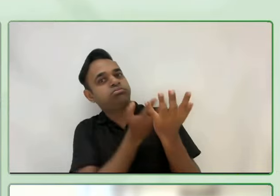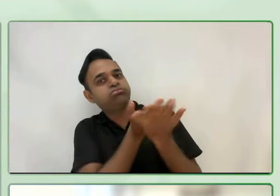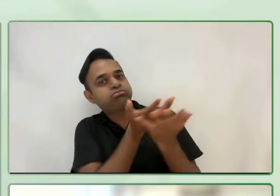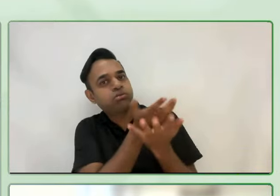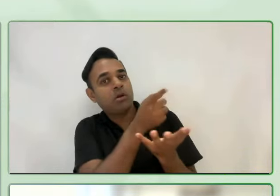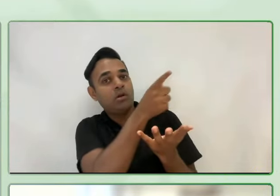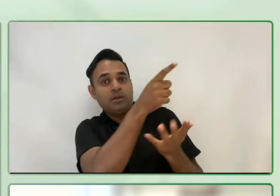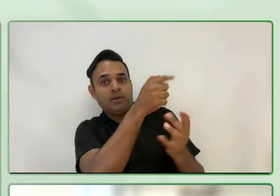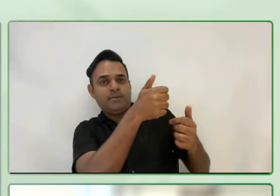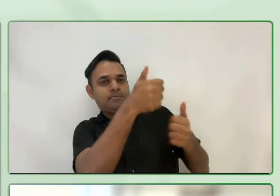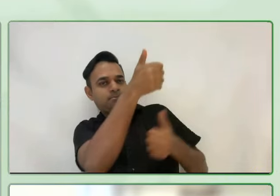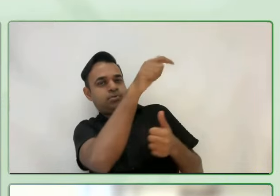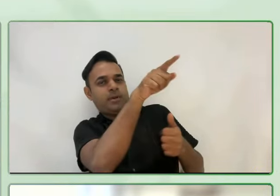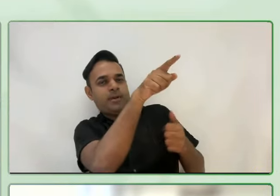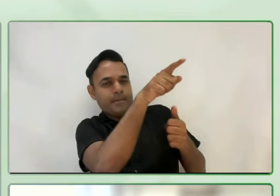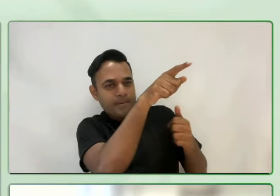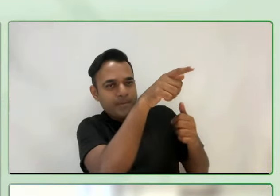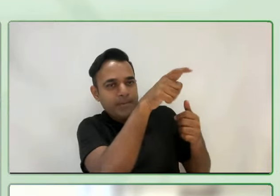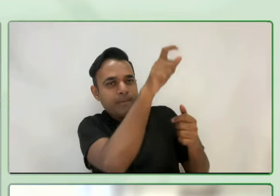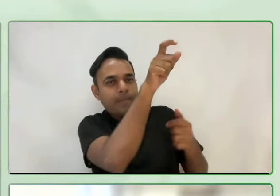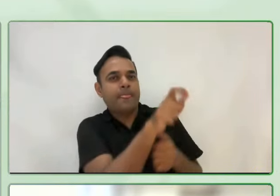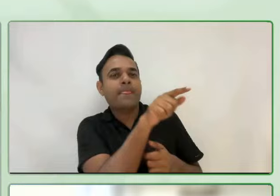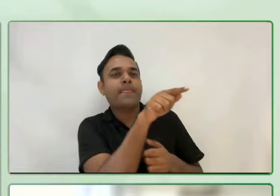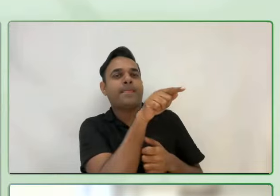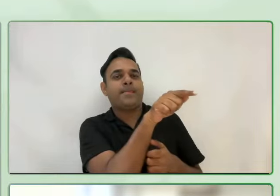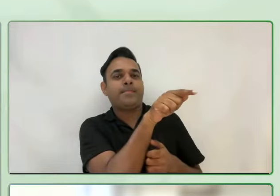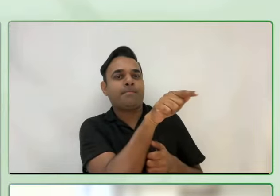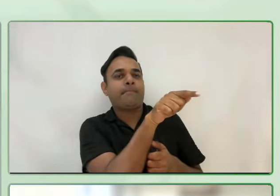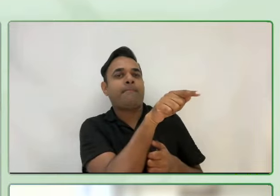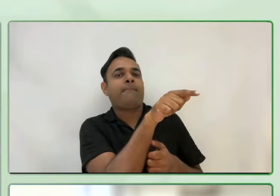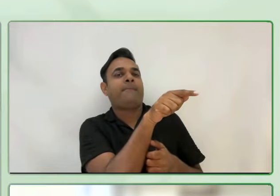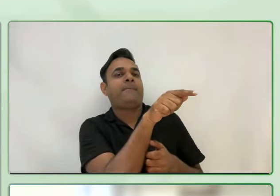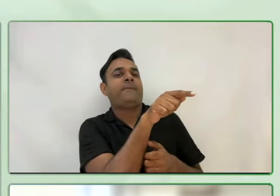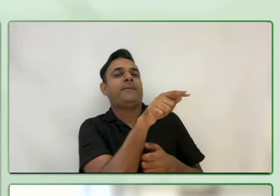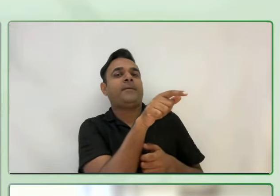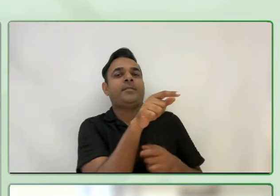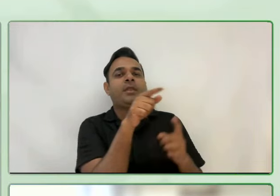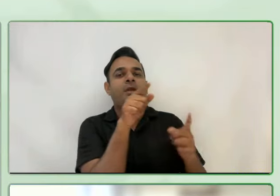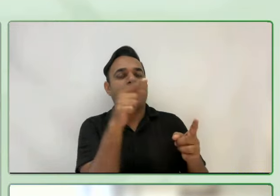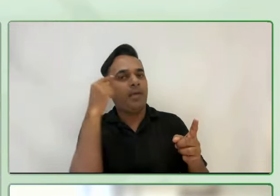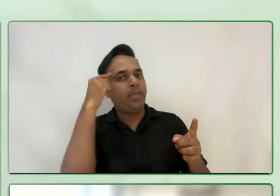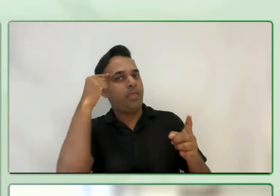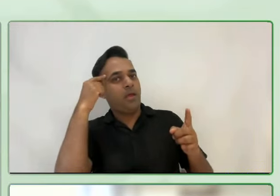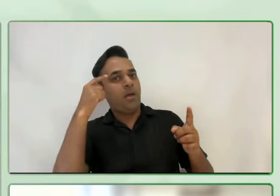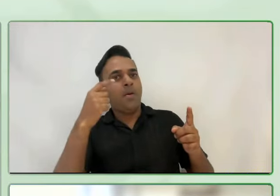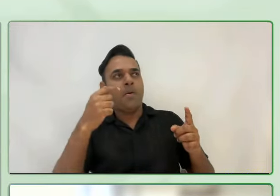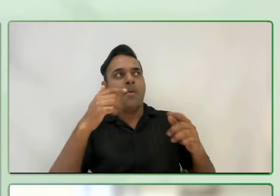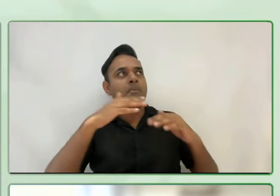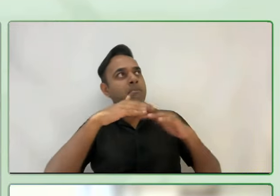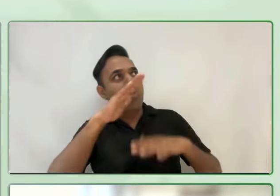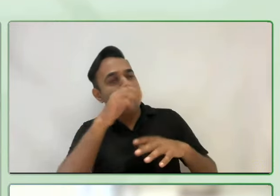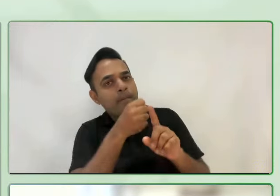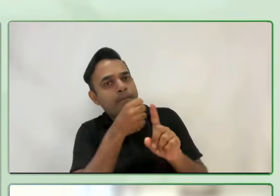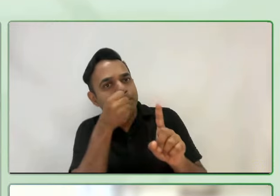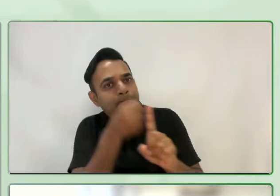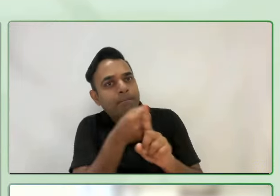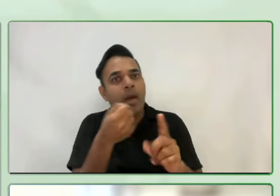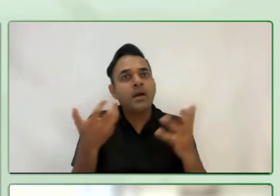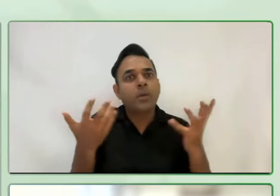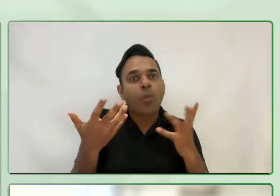own people now that you've got some 5,000 of your colleagues involved? How does that work? And how is it focusing on adjustments?